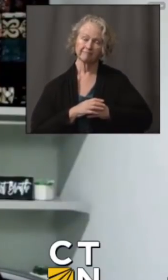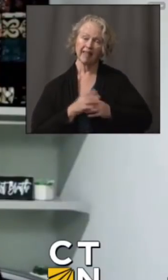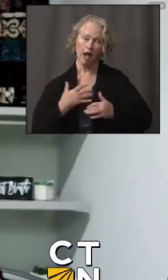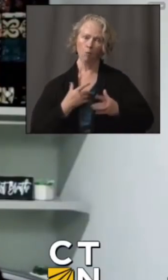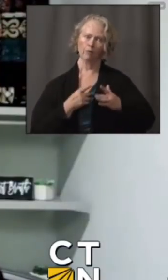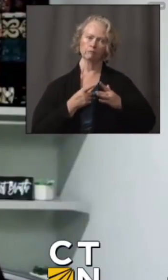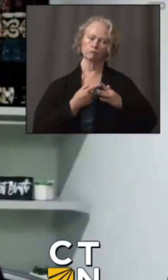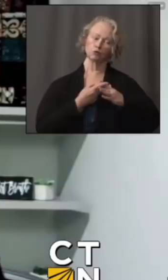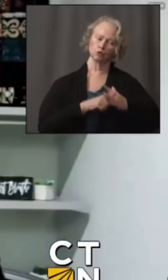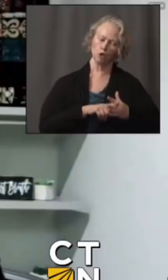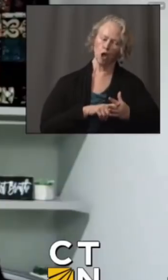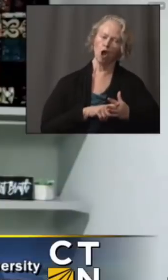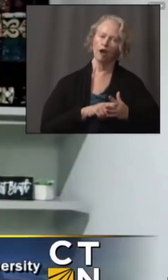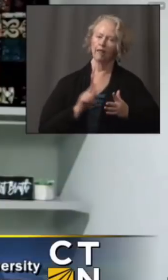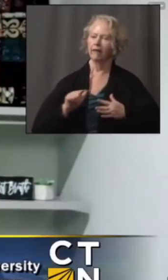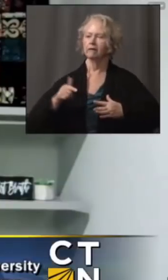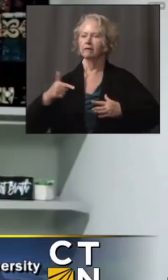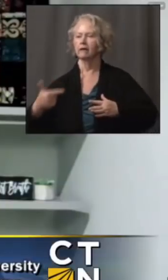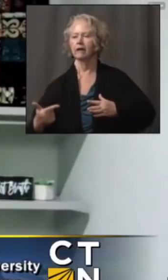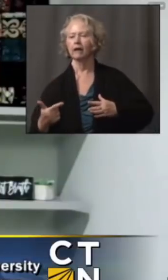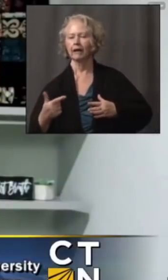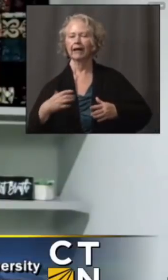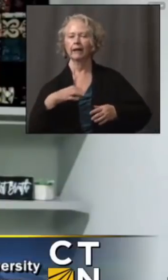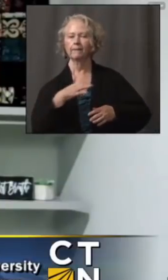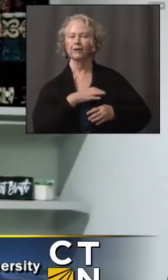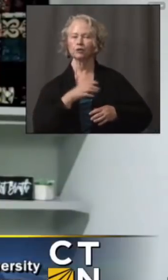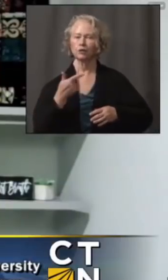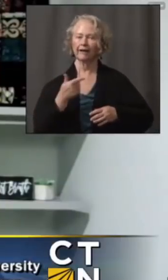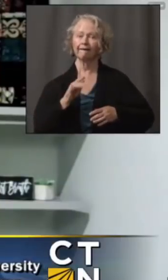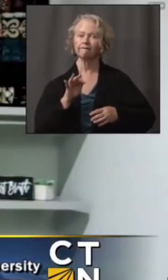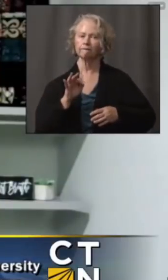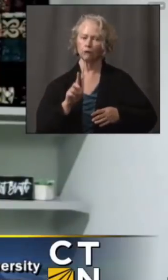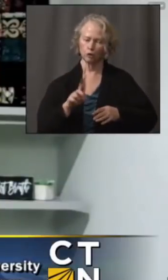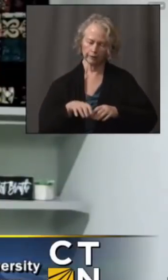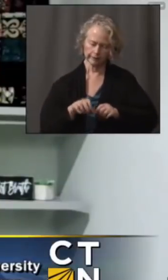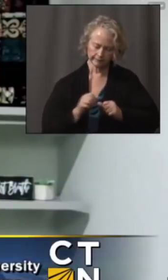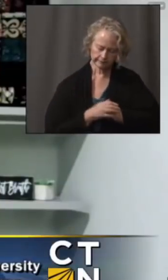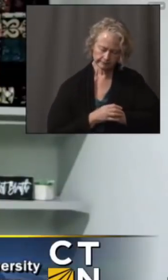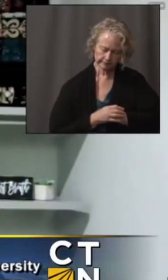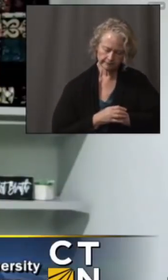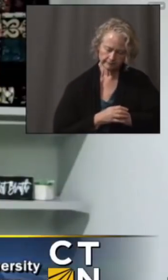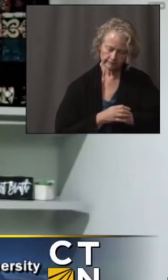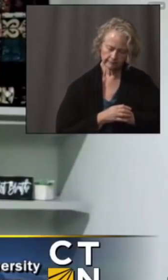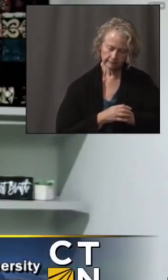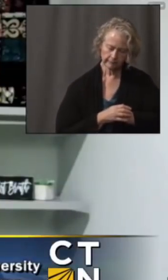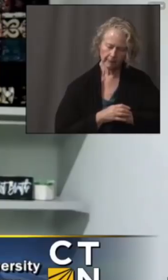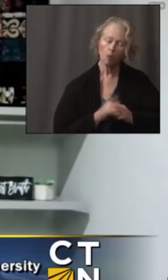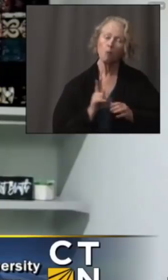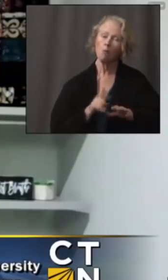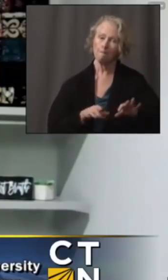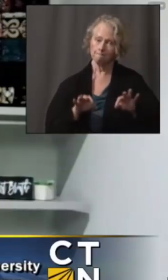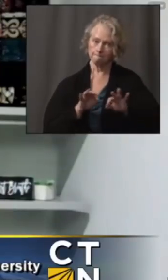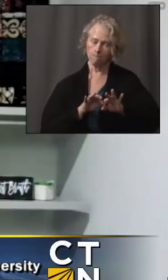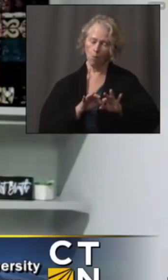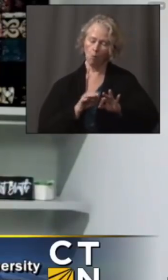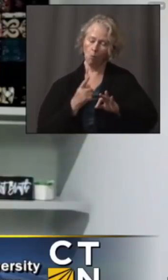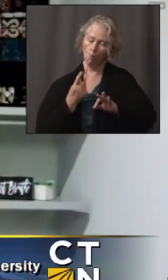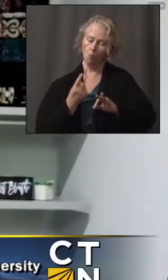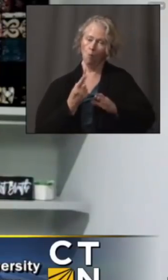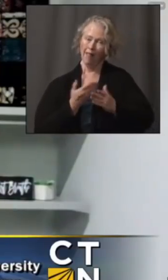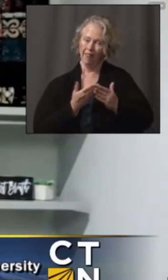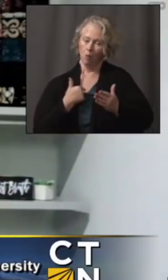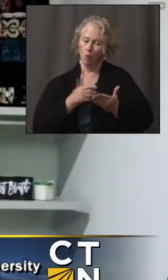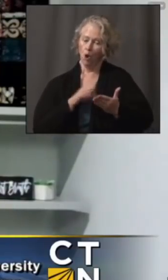start, and then I'll turn it over to Commissioner Gifford, probably. I mean, I think what's really important, and one of the lessons